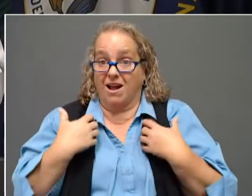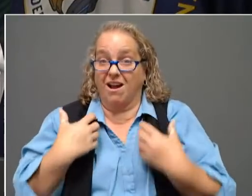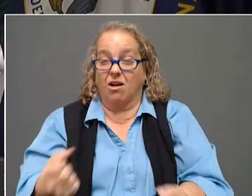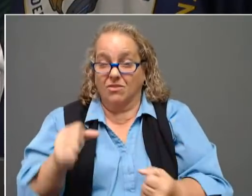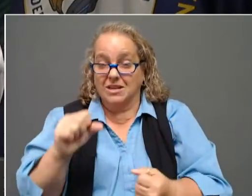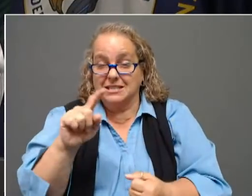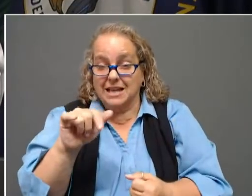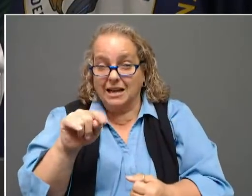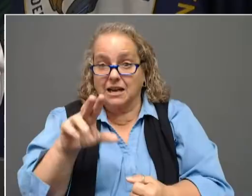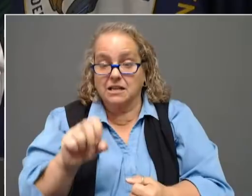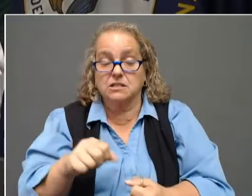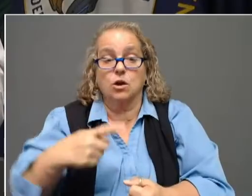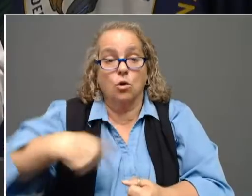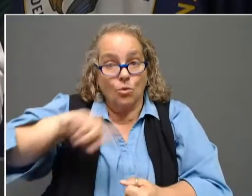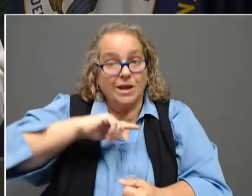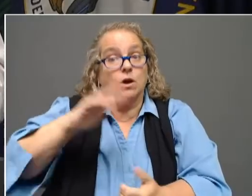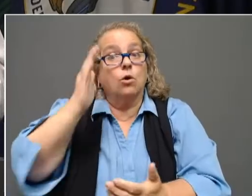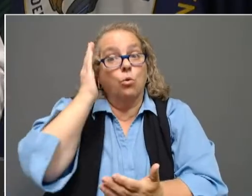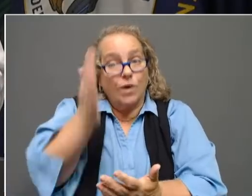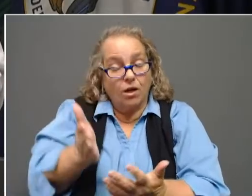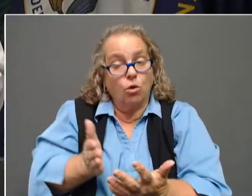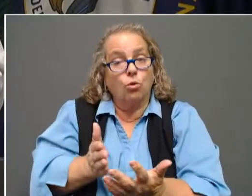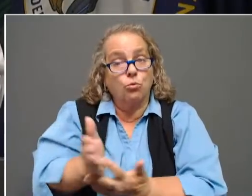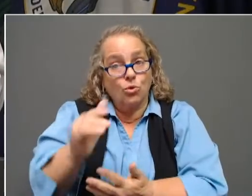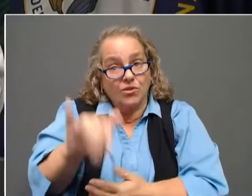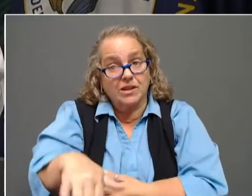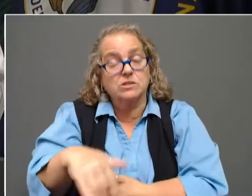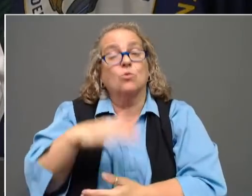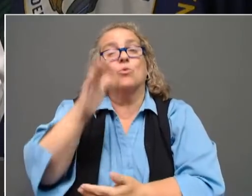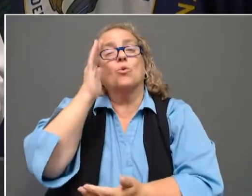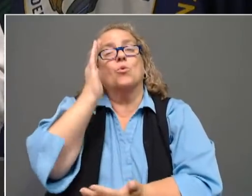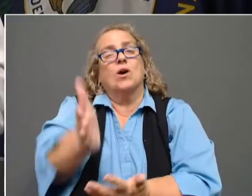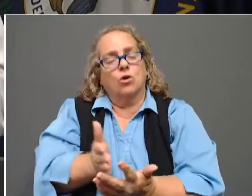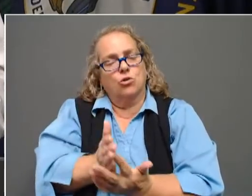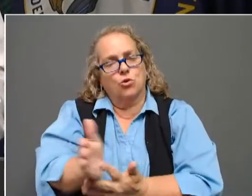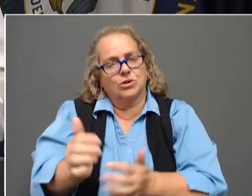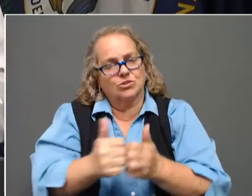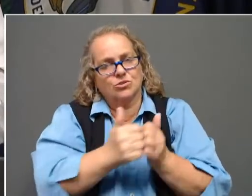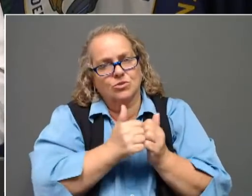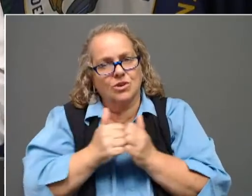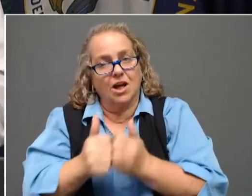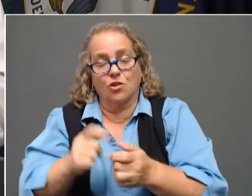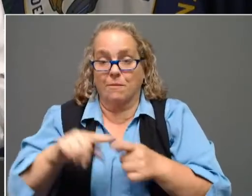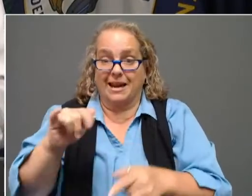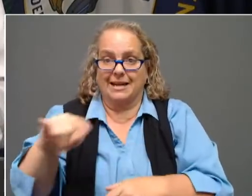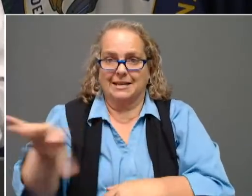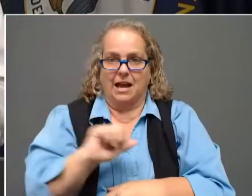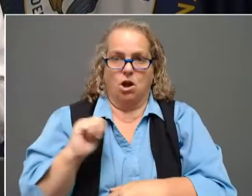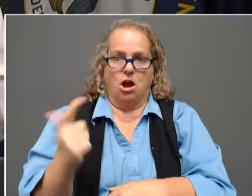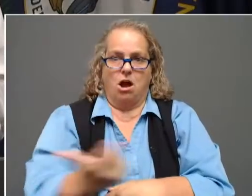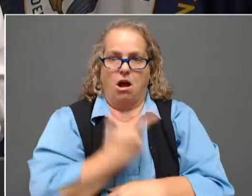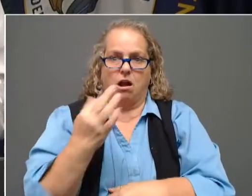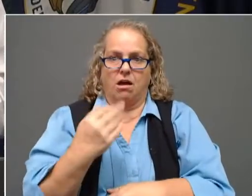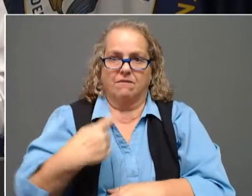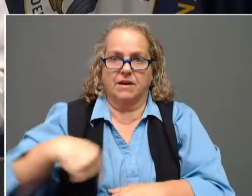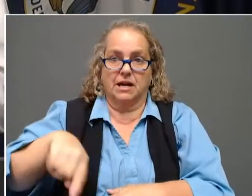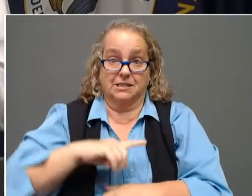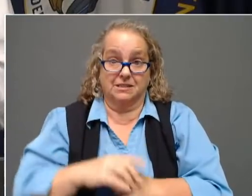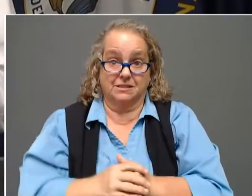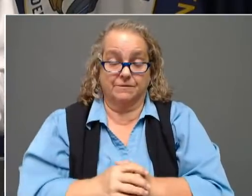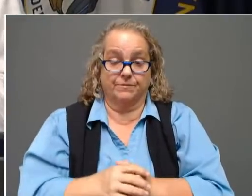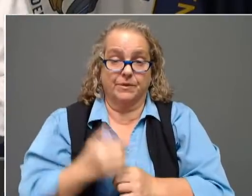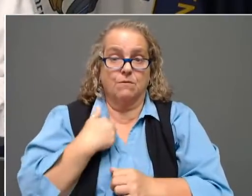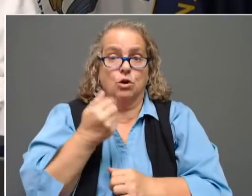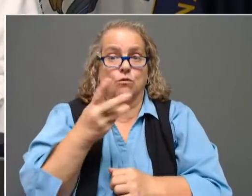through this. We'll get through this together, but it will take all of us to get through this. I do have a few additional messages that I want to add, and I'll